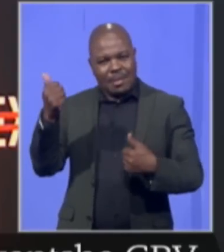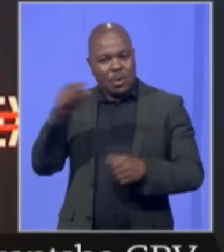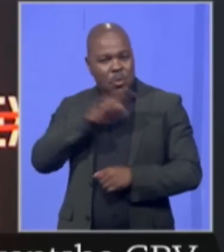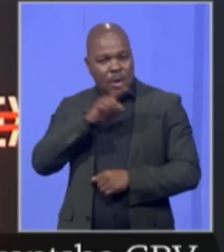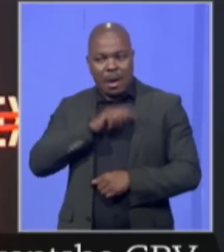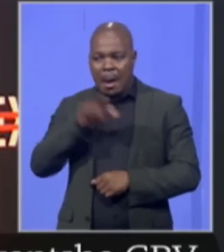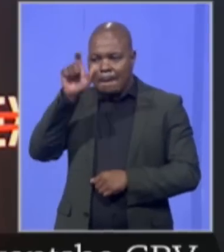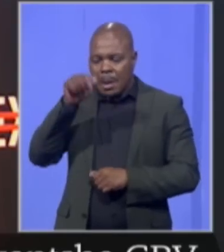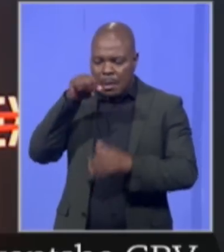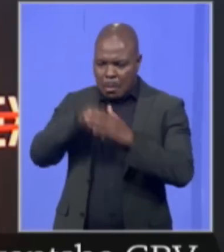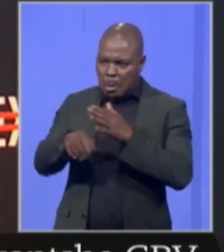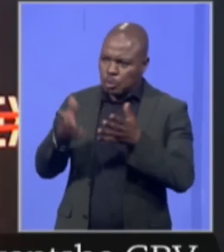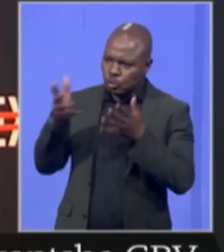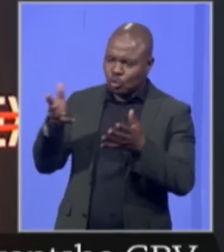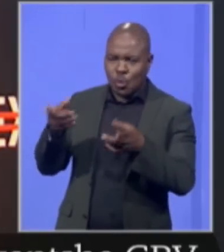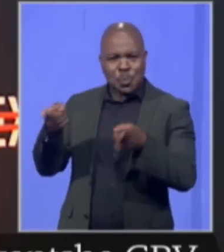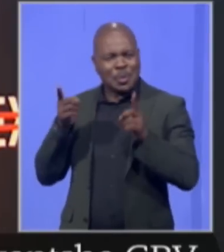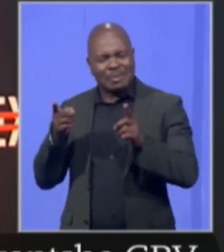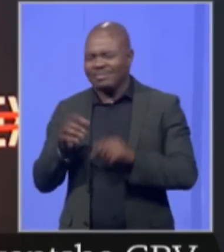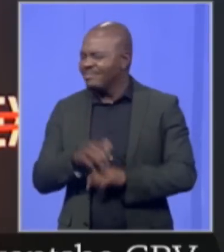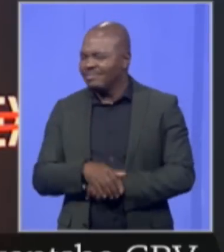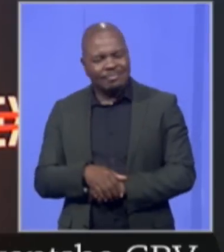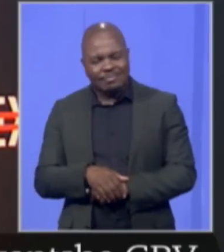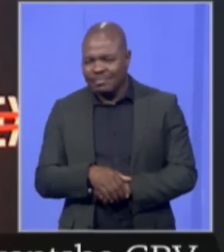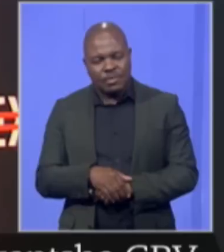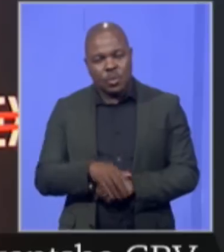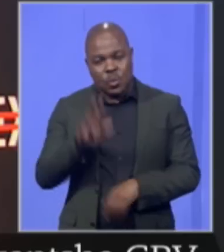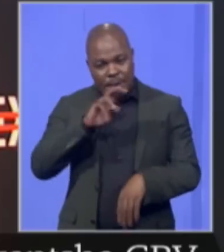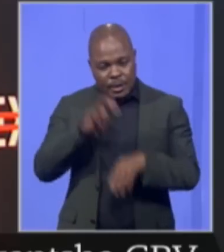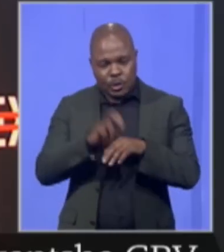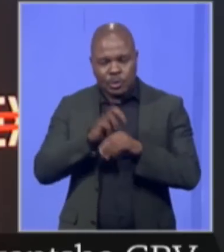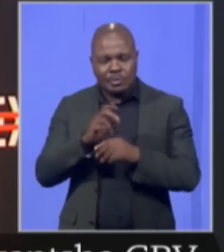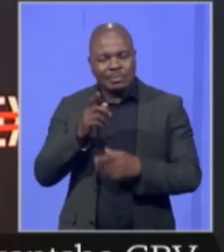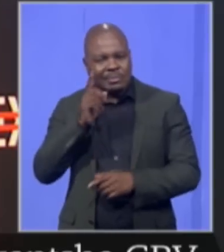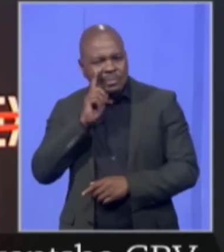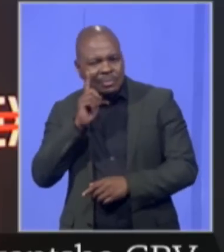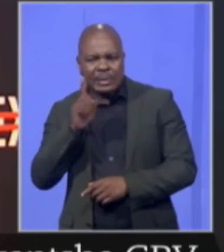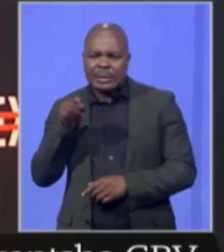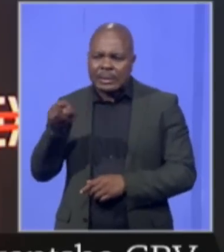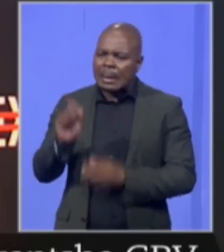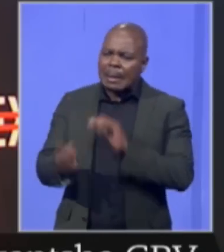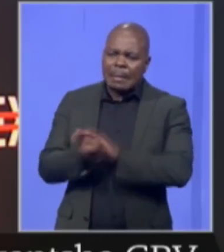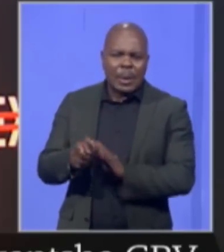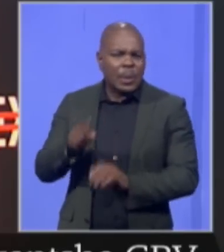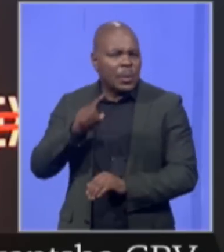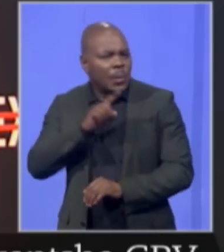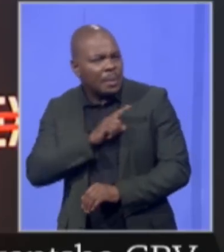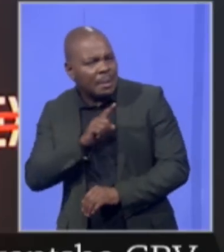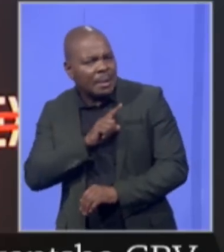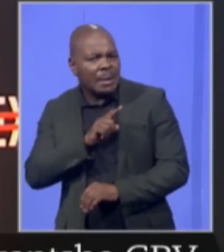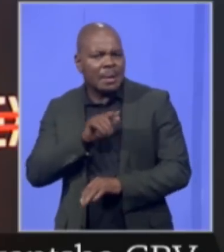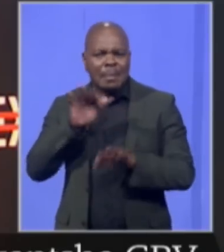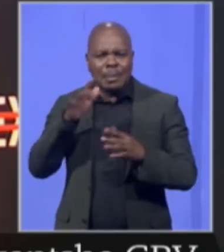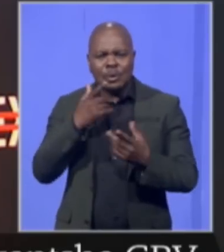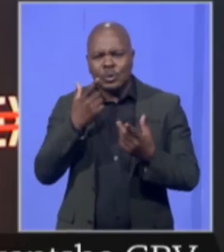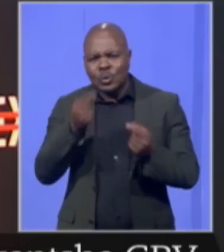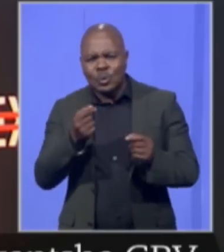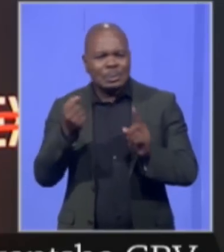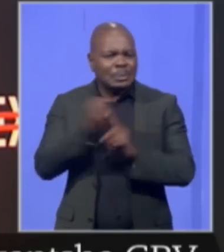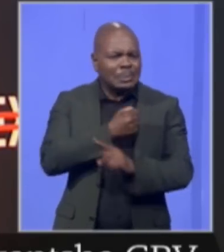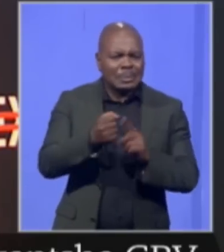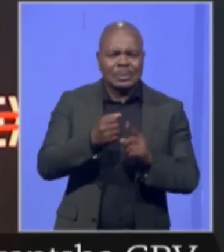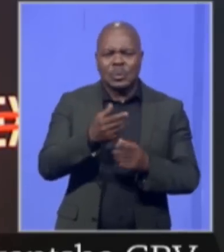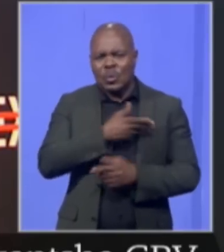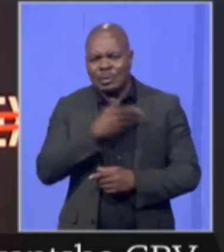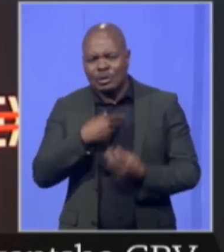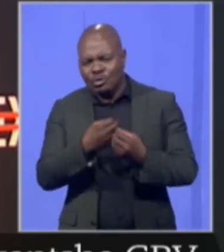as a violent person, and probably we need to dig deep as to what's causing that thing, what makes him do such, And for me,